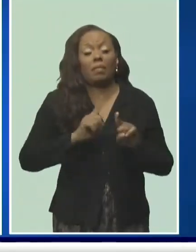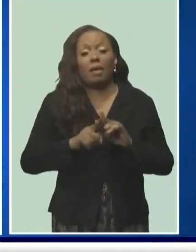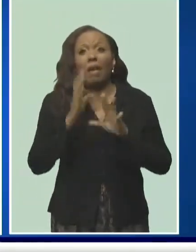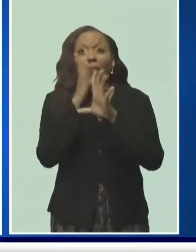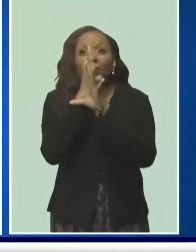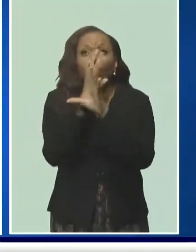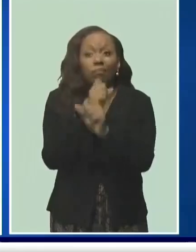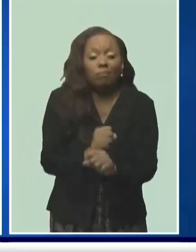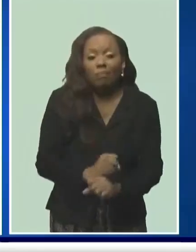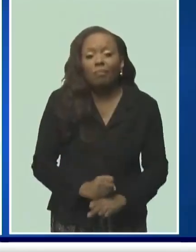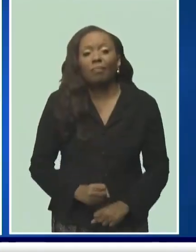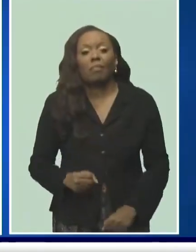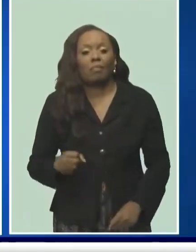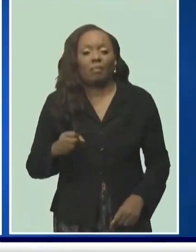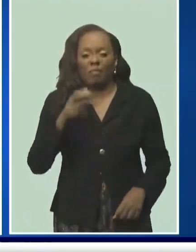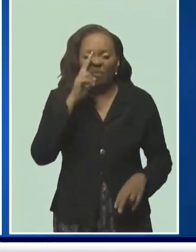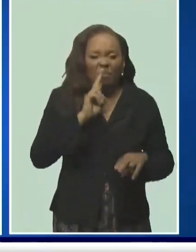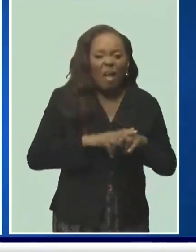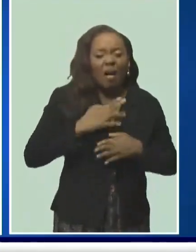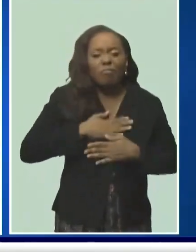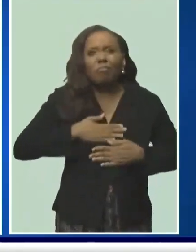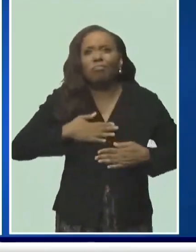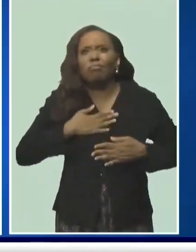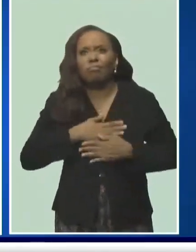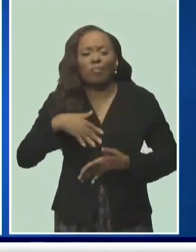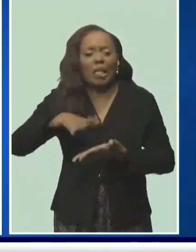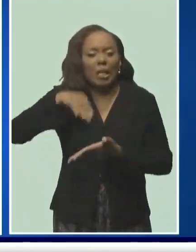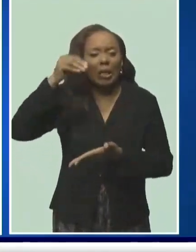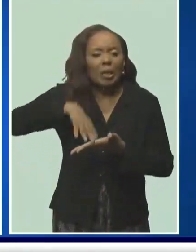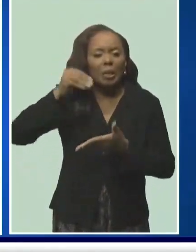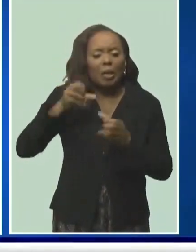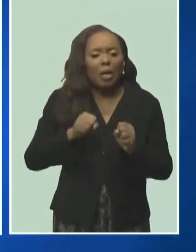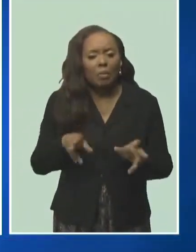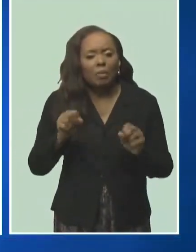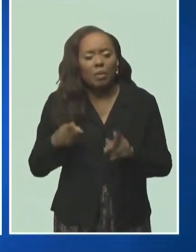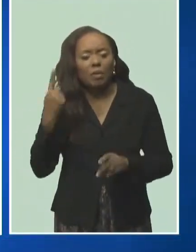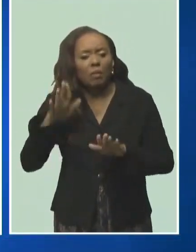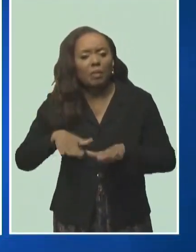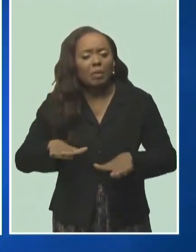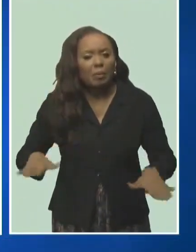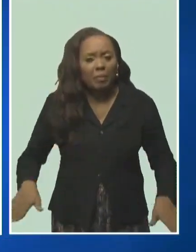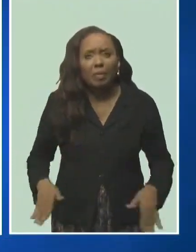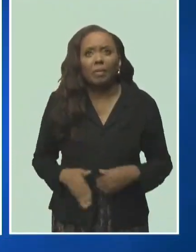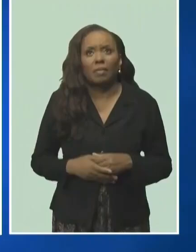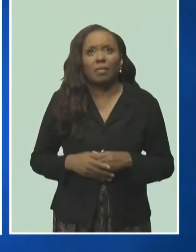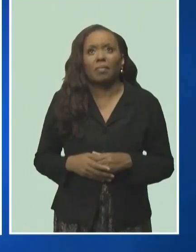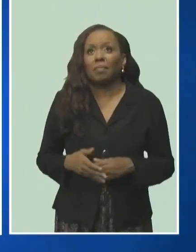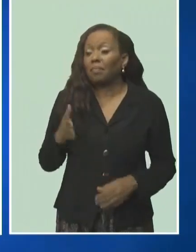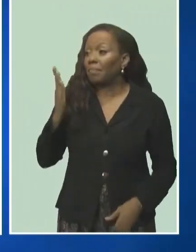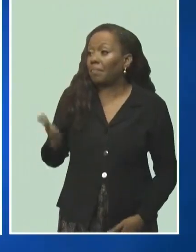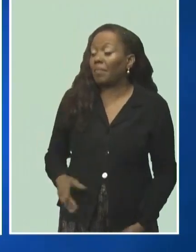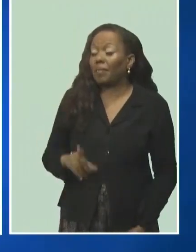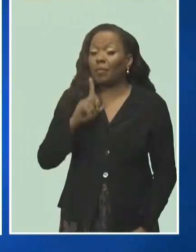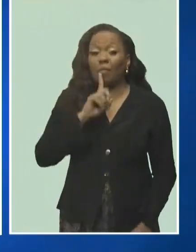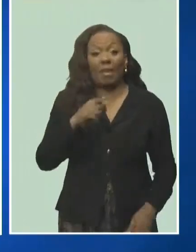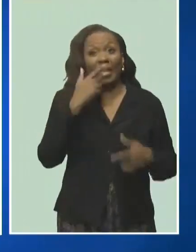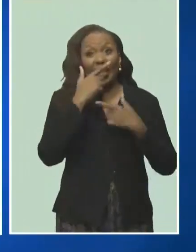Barbadians and tourists and can also provide learning opportunities for children. Certainly, I'm interested in